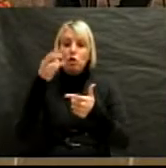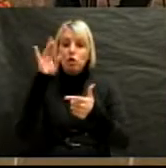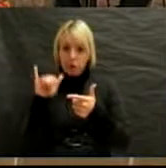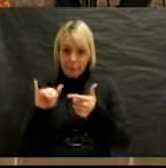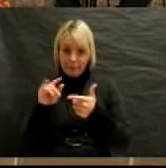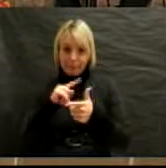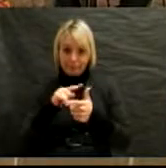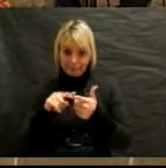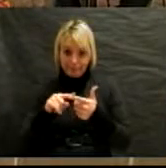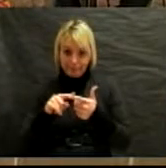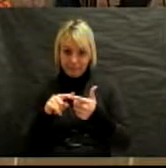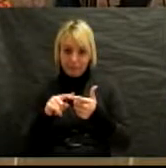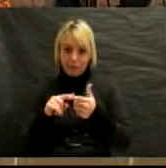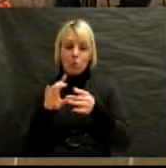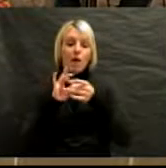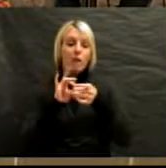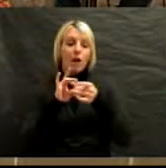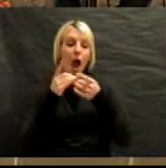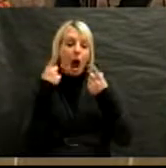some representatives.